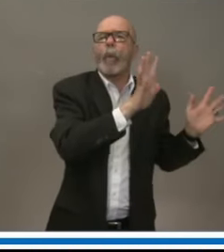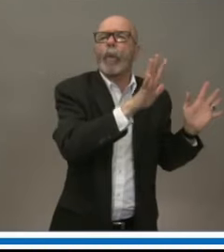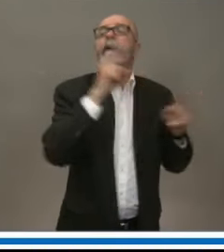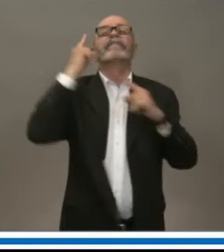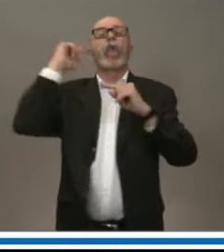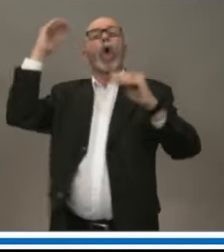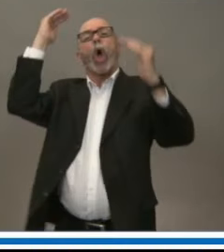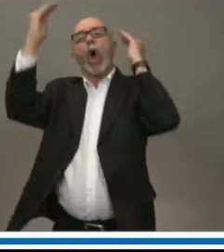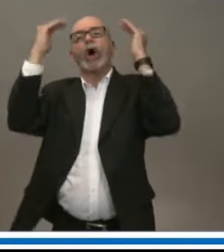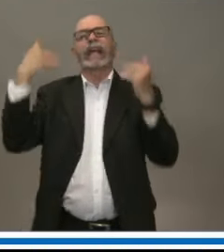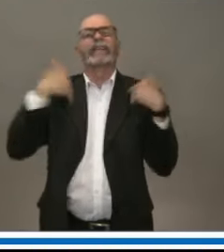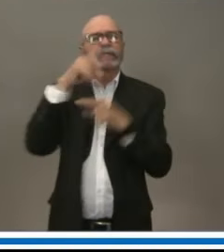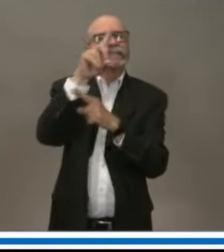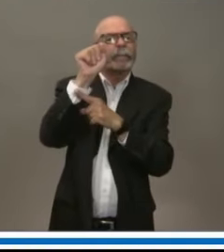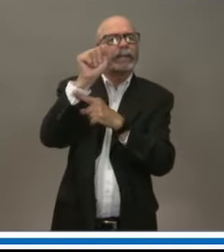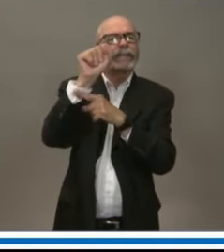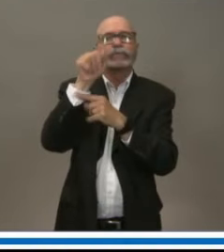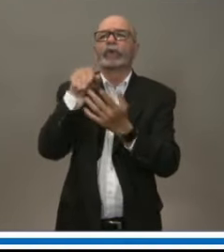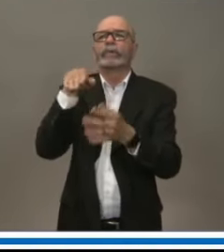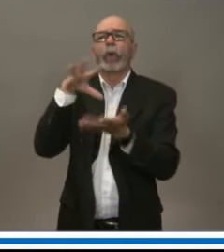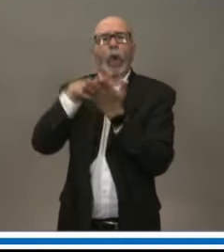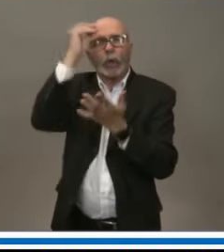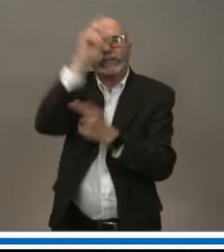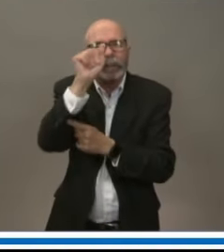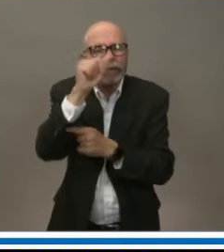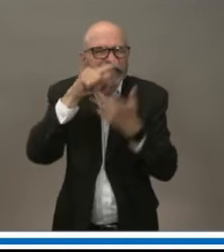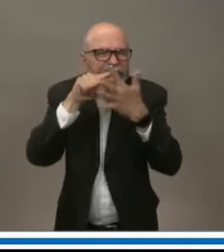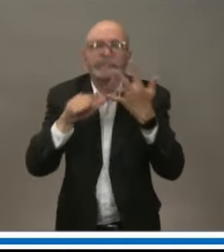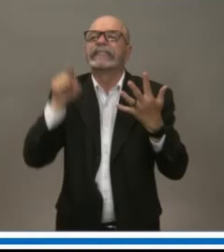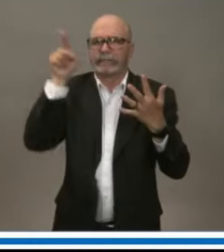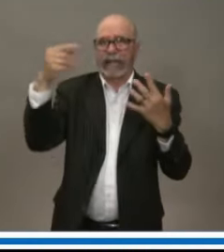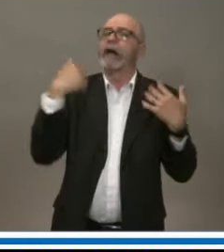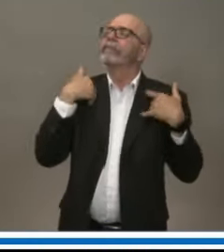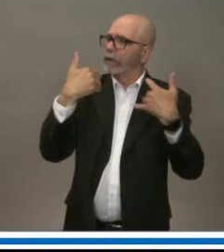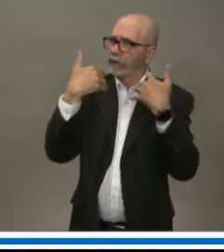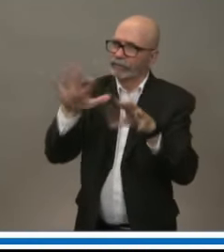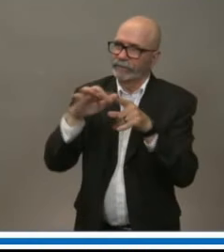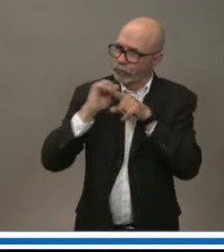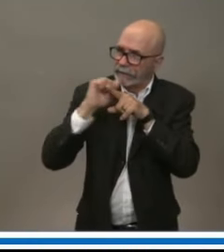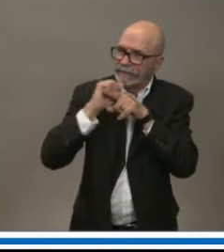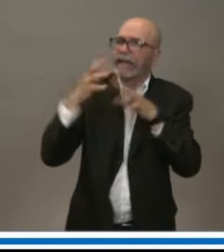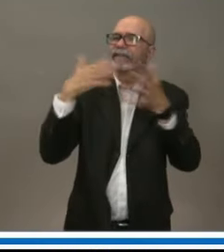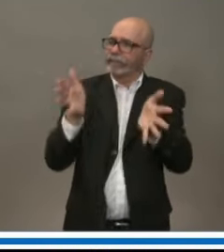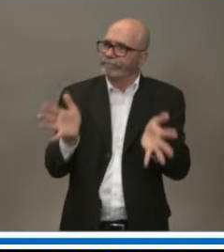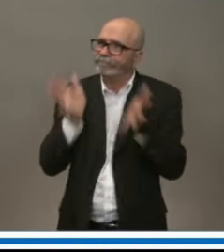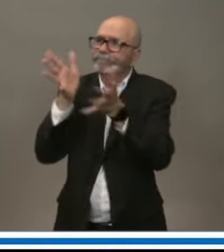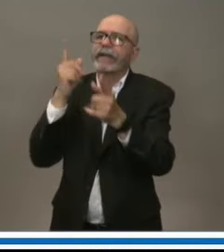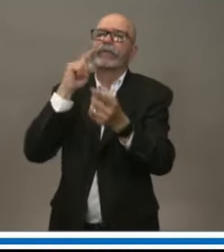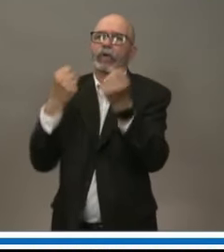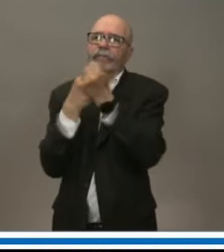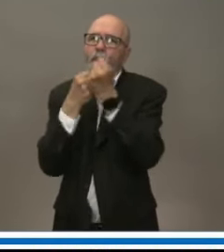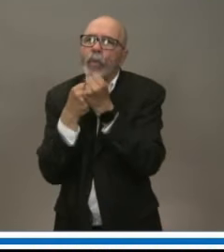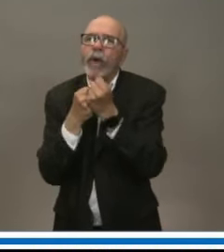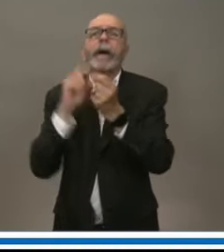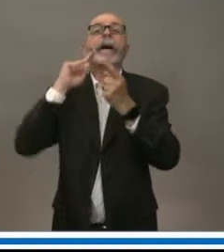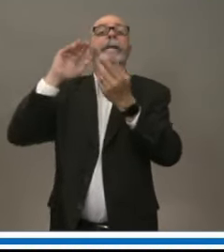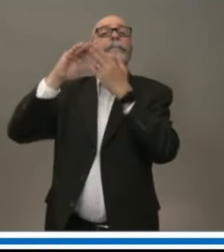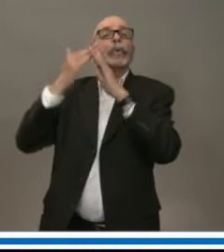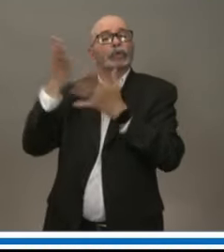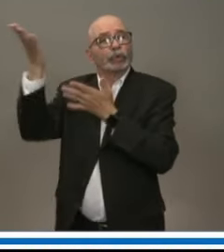disabilities, and that's also part of the work that we're doing, partnership between the community services who support some of